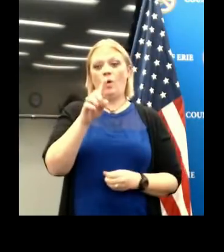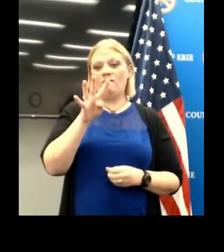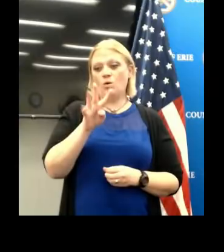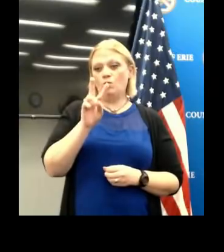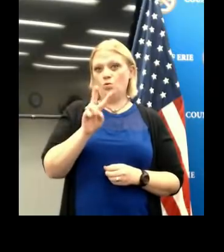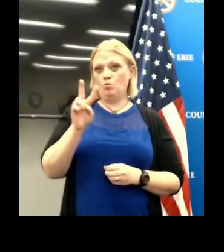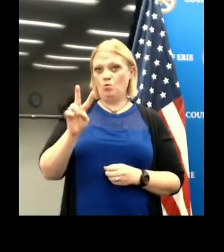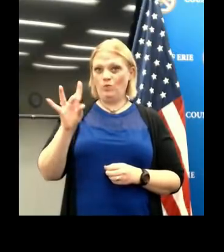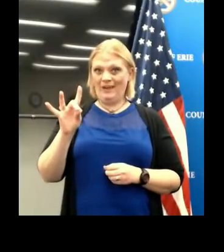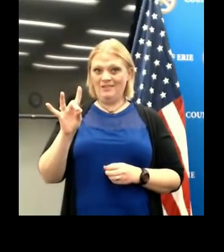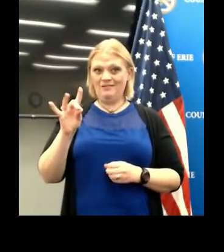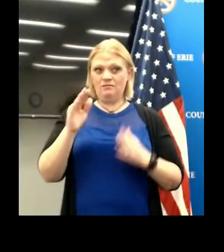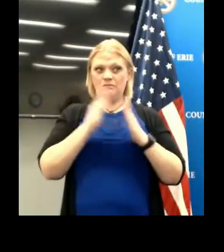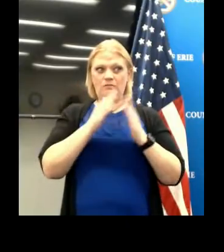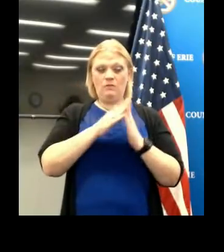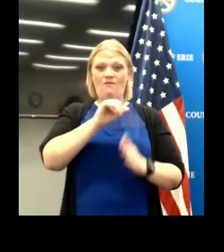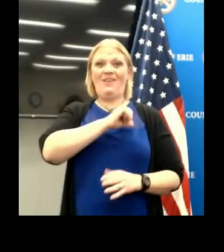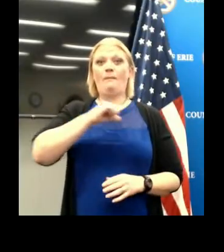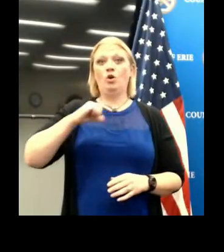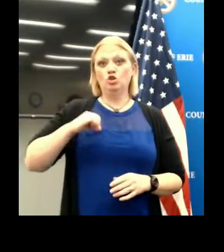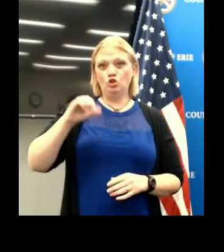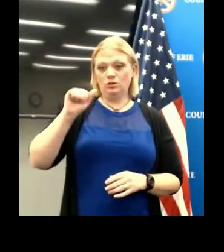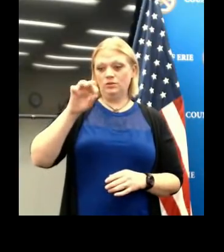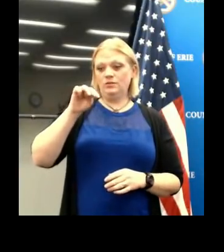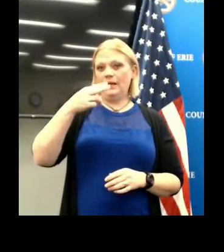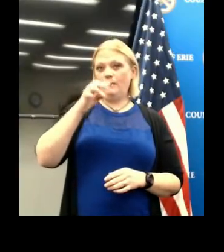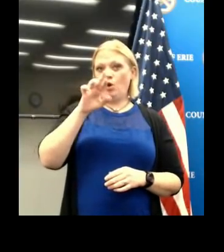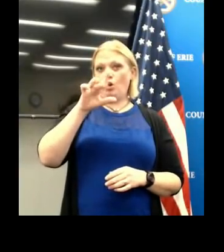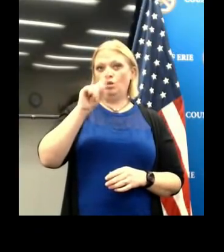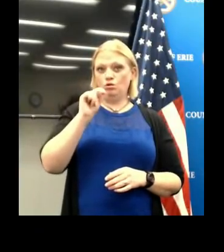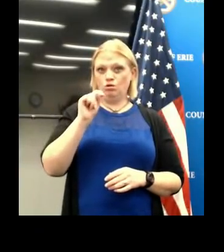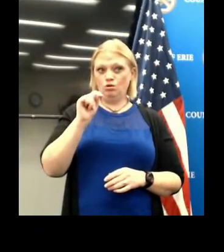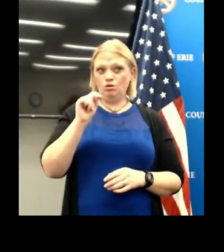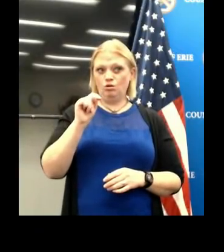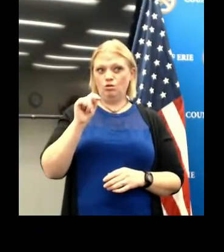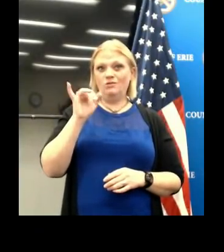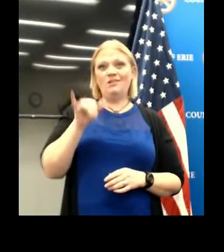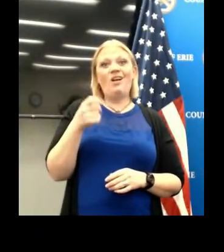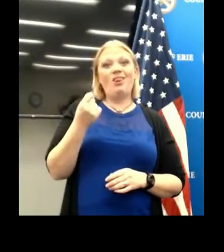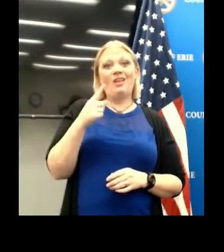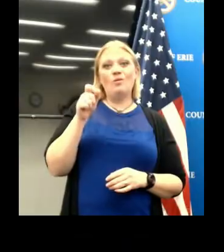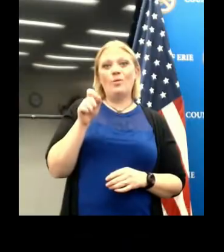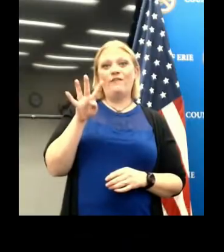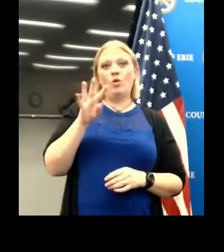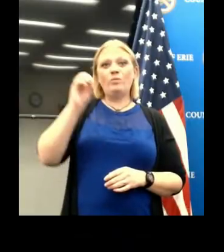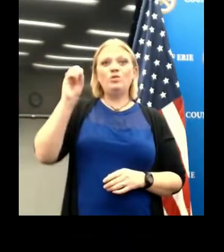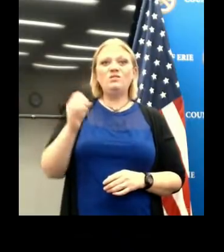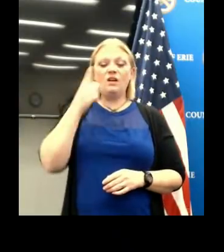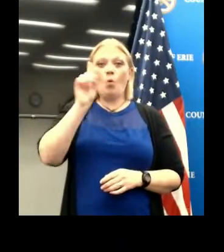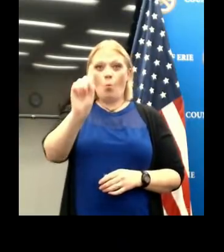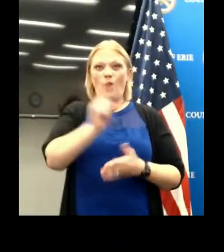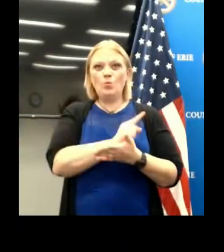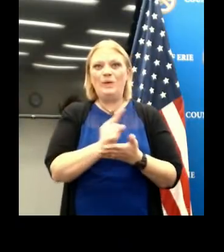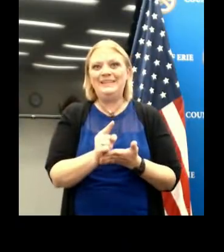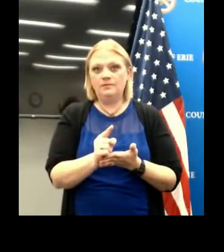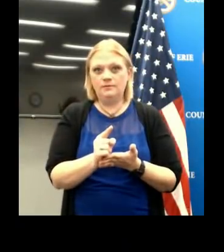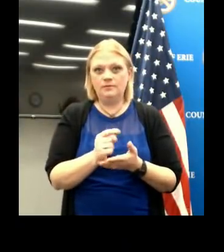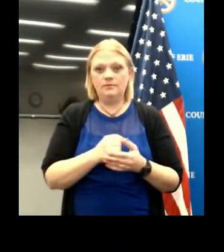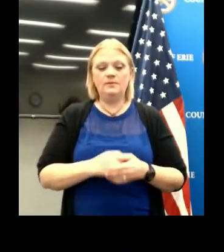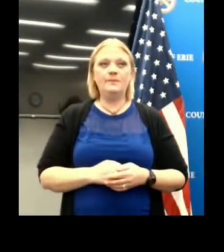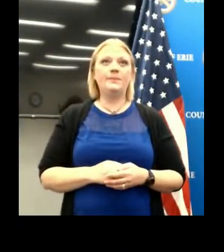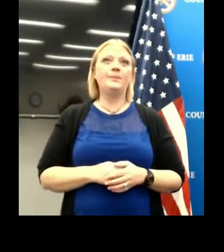code in the town of Amherst, which tested at 11.4% for the week. There